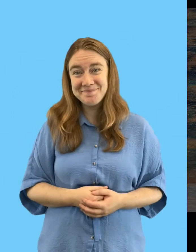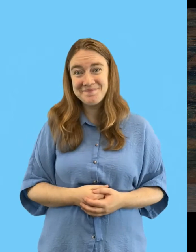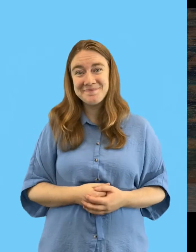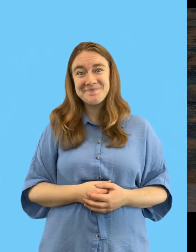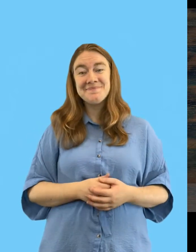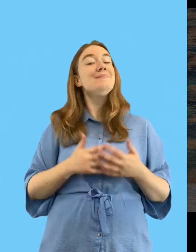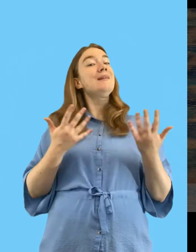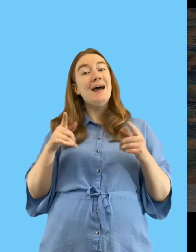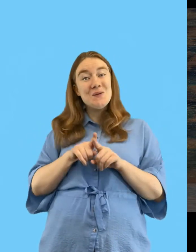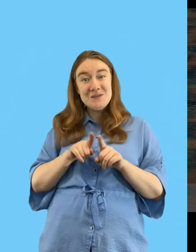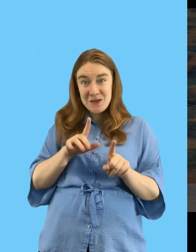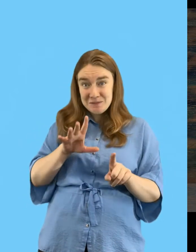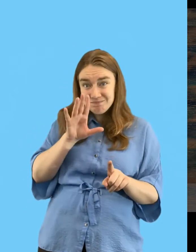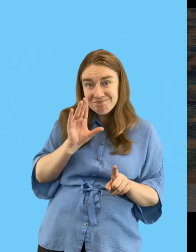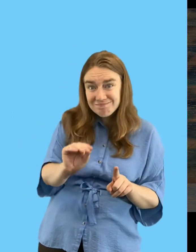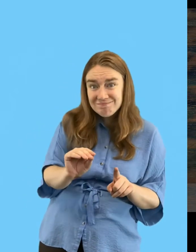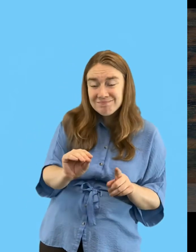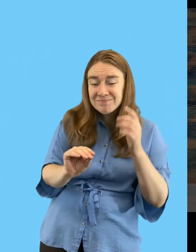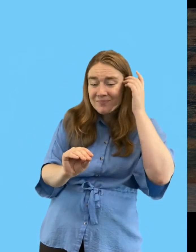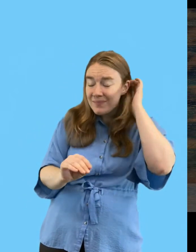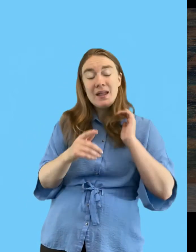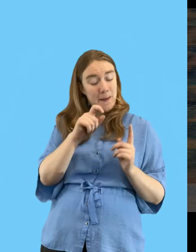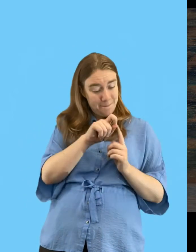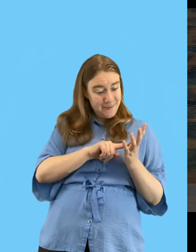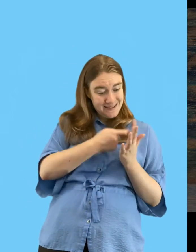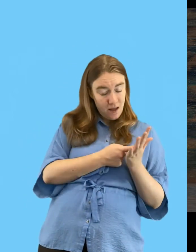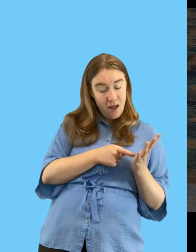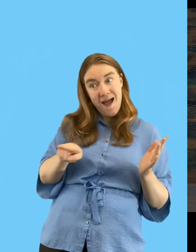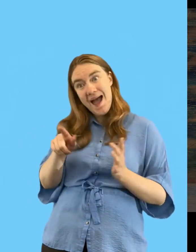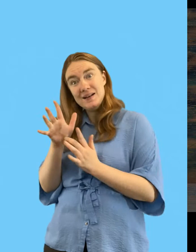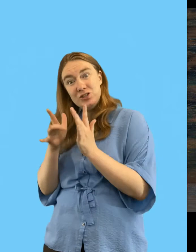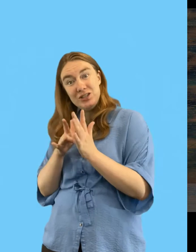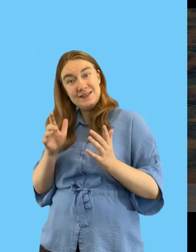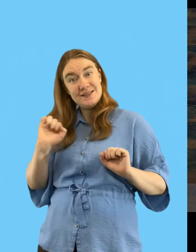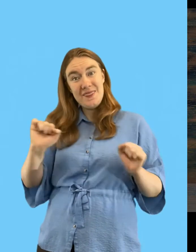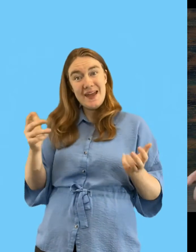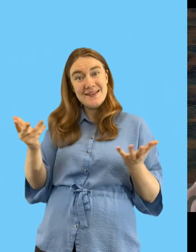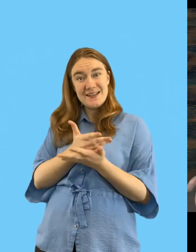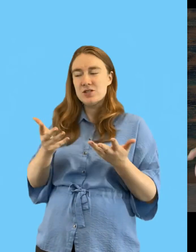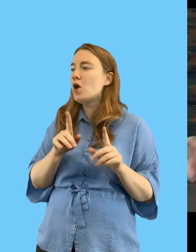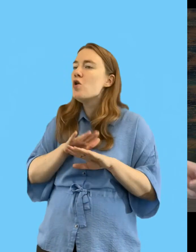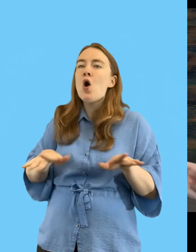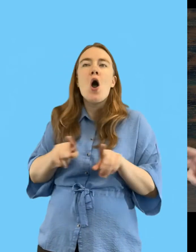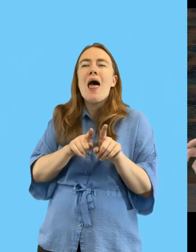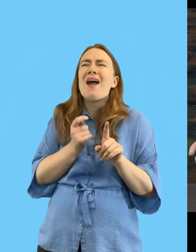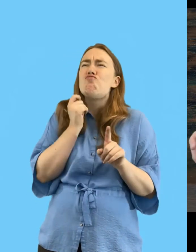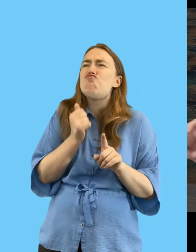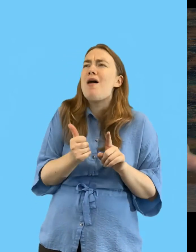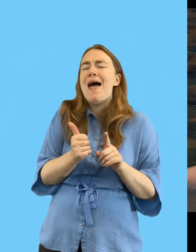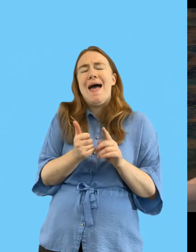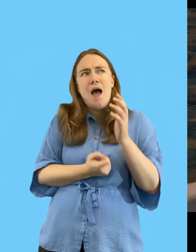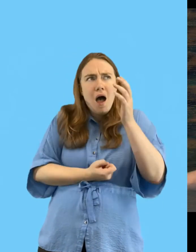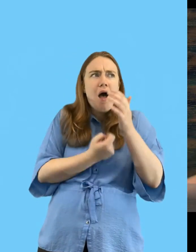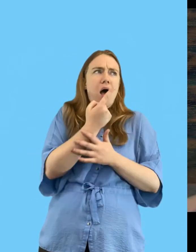And I should say as a quick caveat that I think Peter and Jesus are not talking particularly about rare exceptions where forgiveness is kind